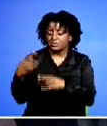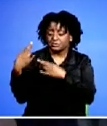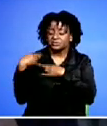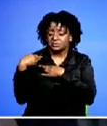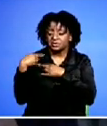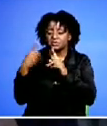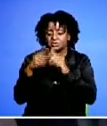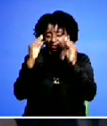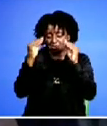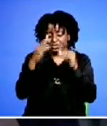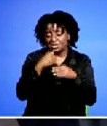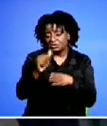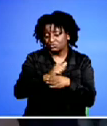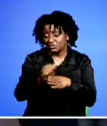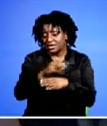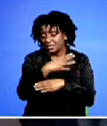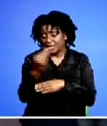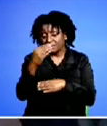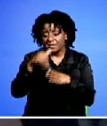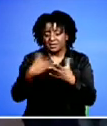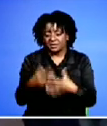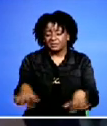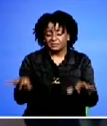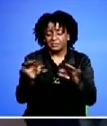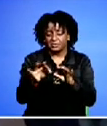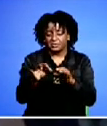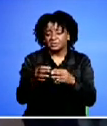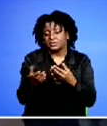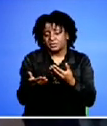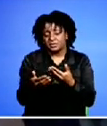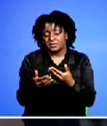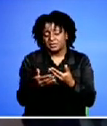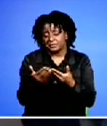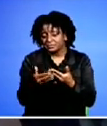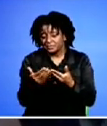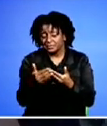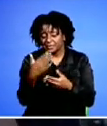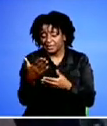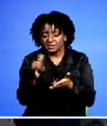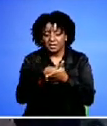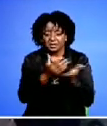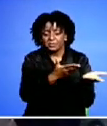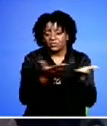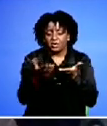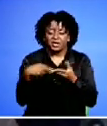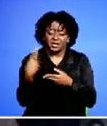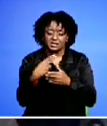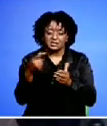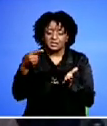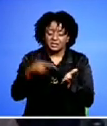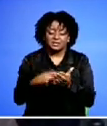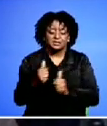teach and to train them in the fundamentals which have brought us this far in our development.